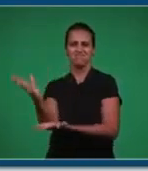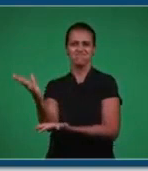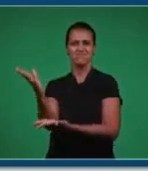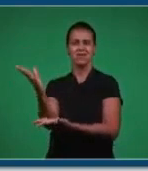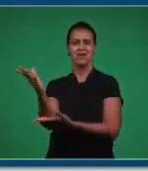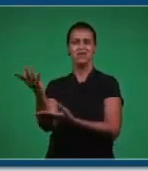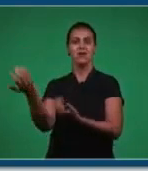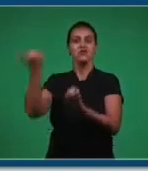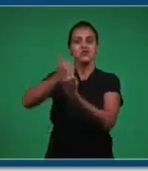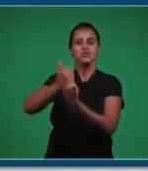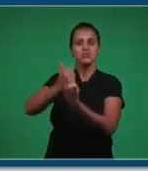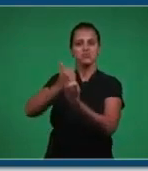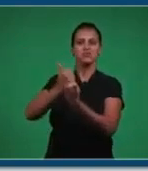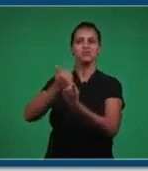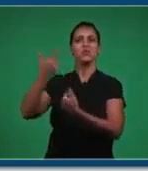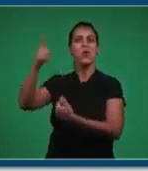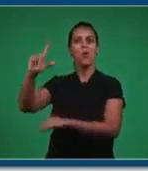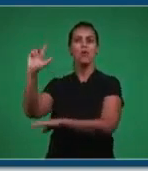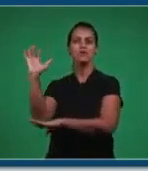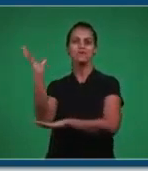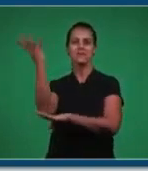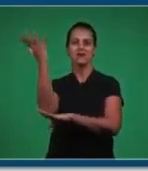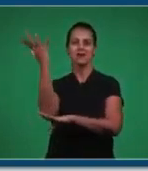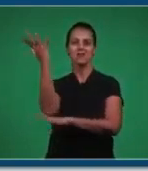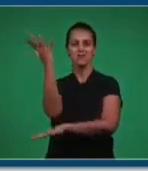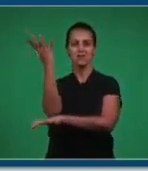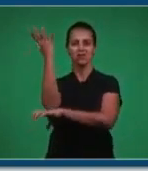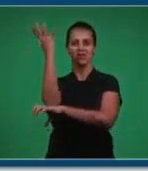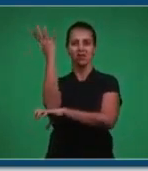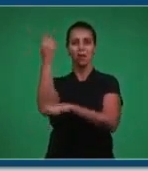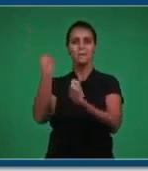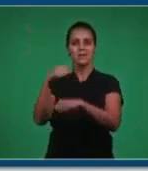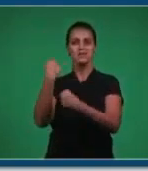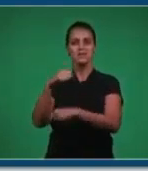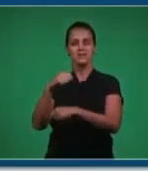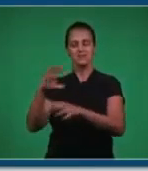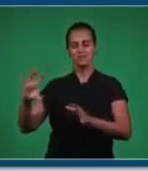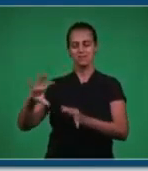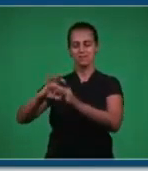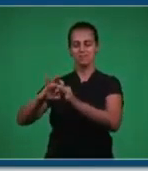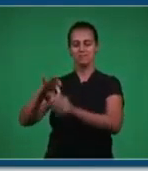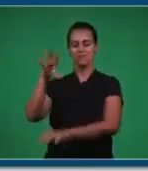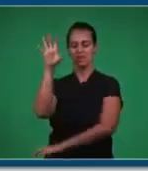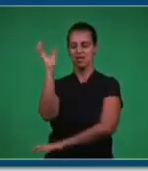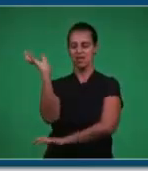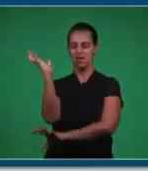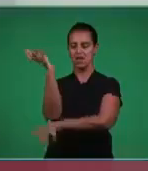been inserted. You're drafted on, and now you're part of the root